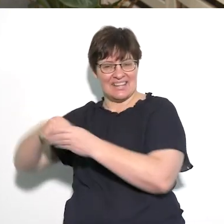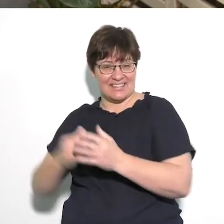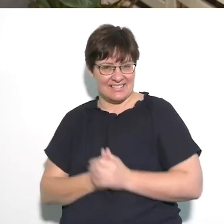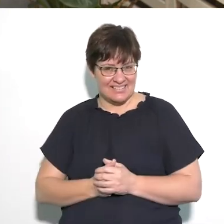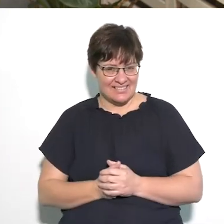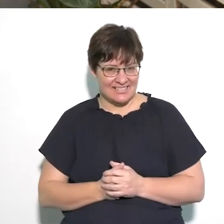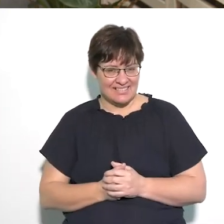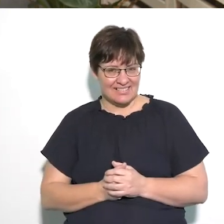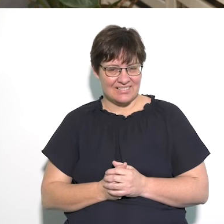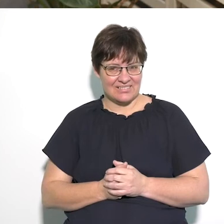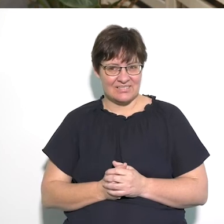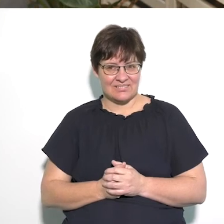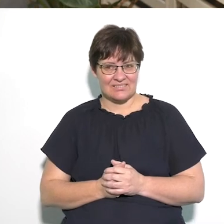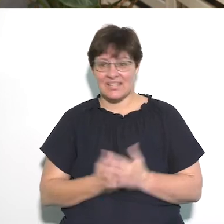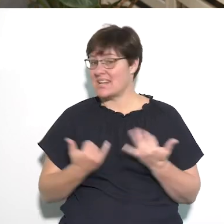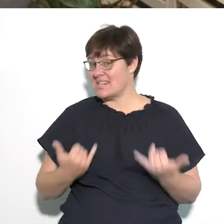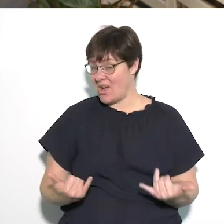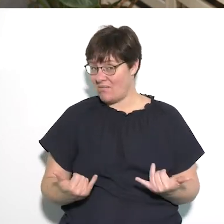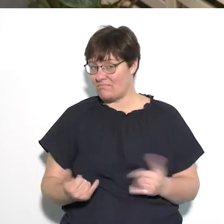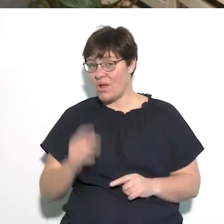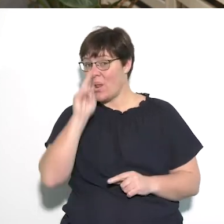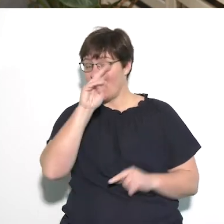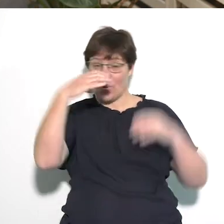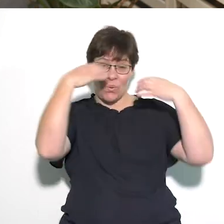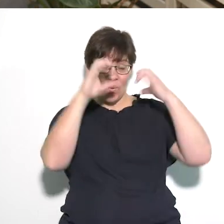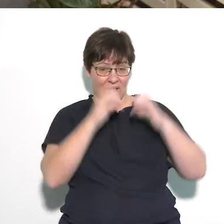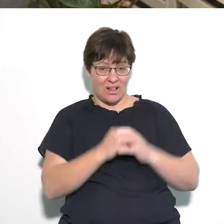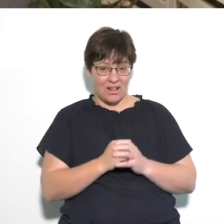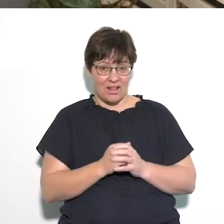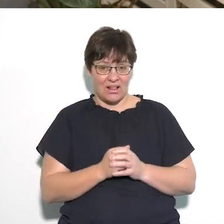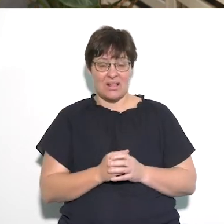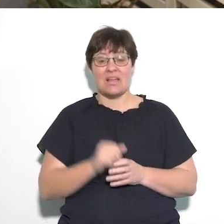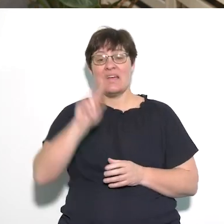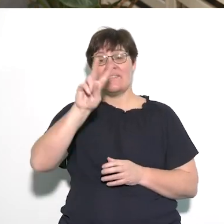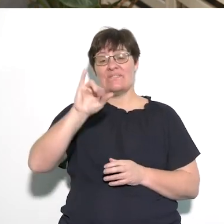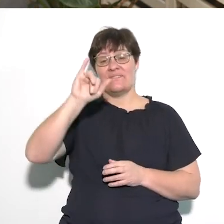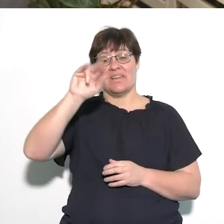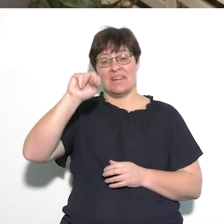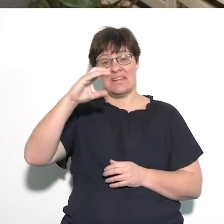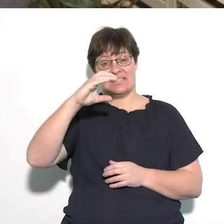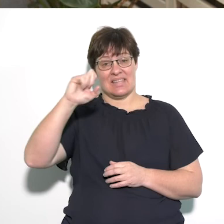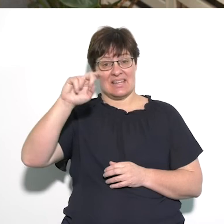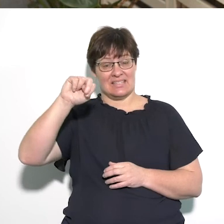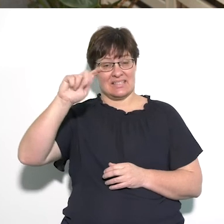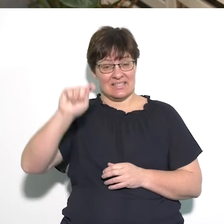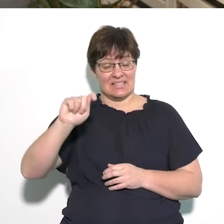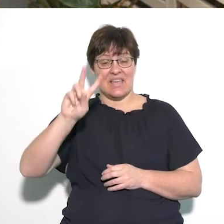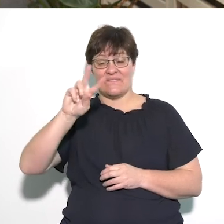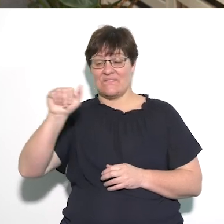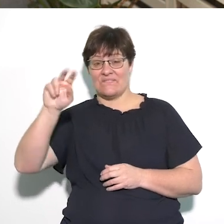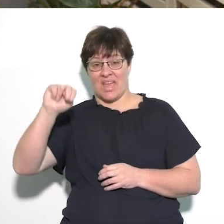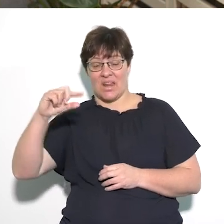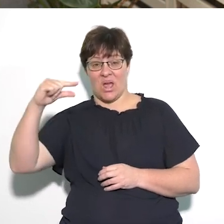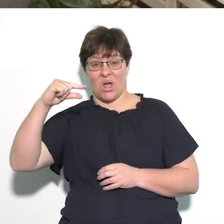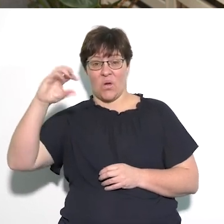arrange it in the vase. Now, if you look up on Google, Vincent van Gogh is a famous artist who